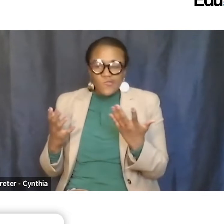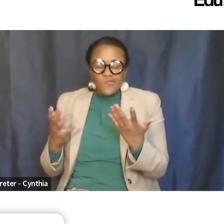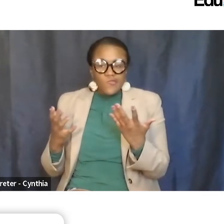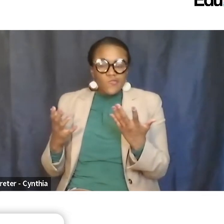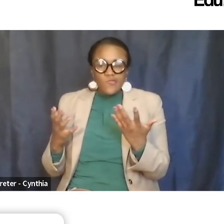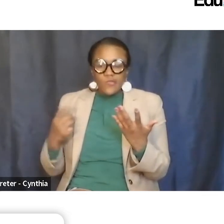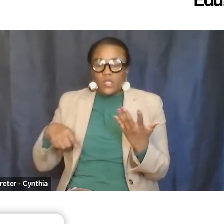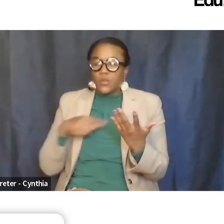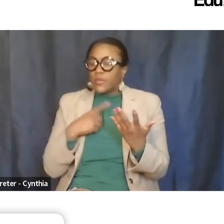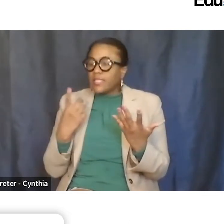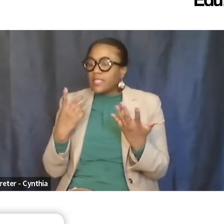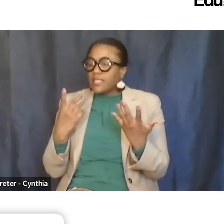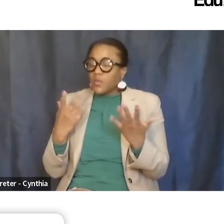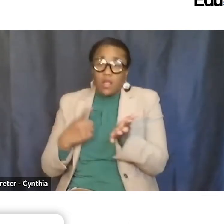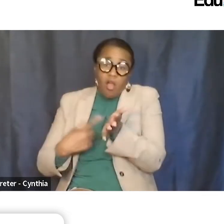we